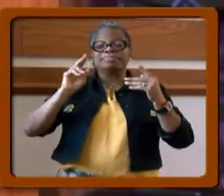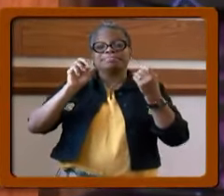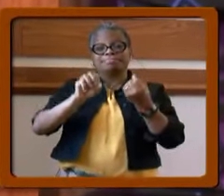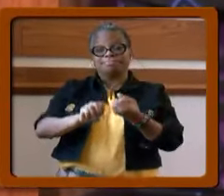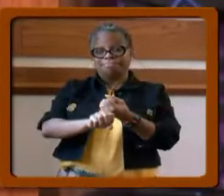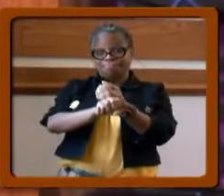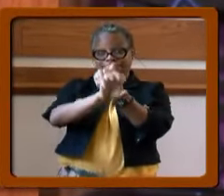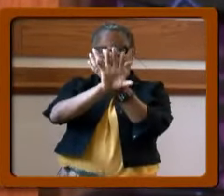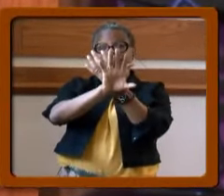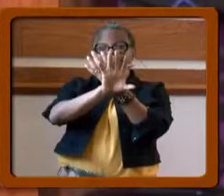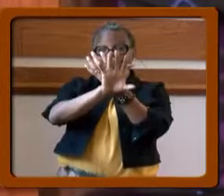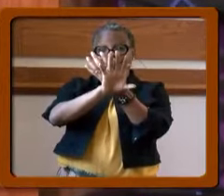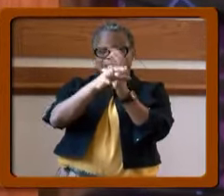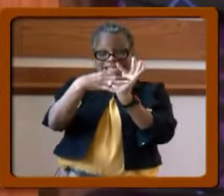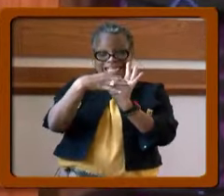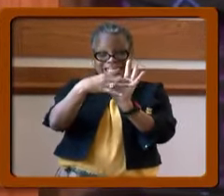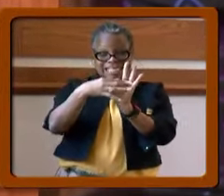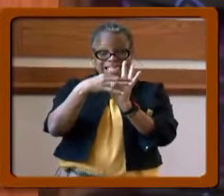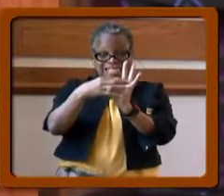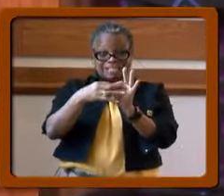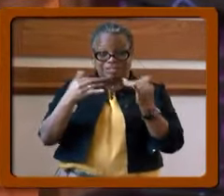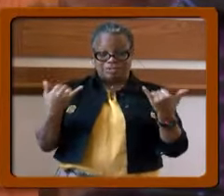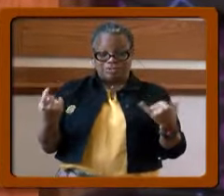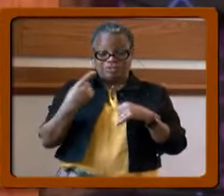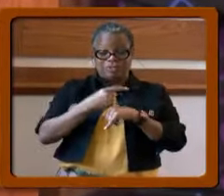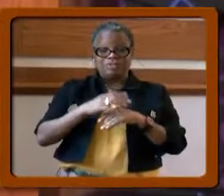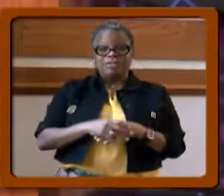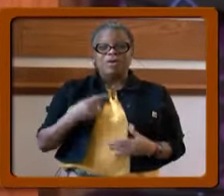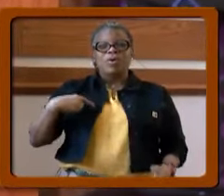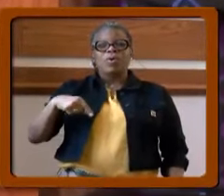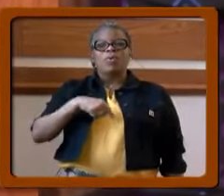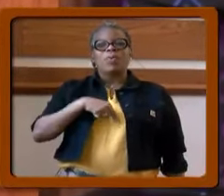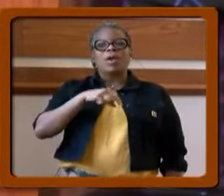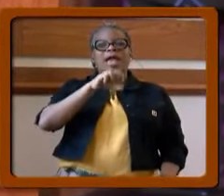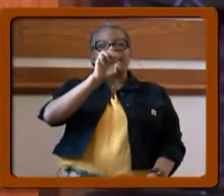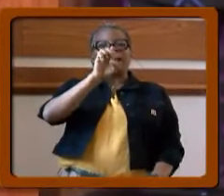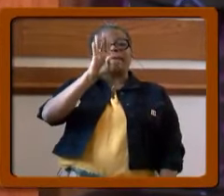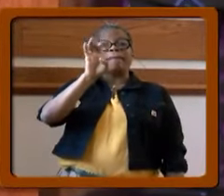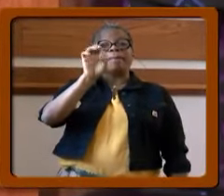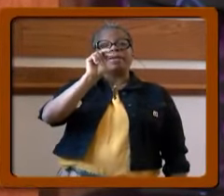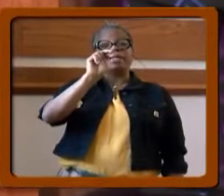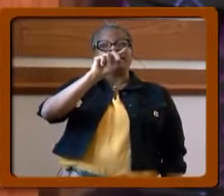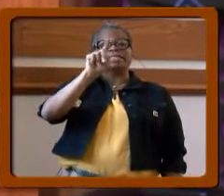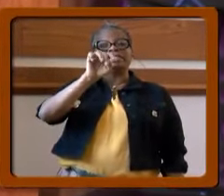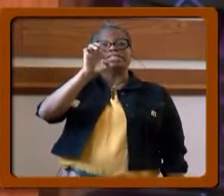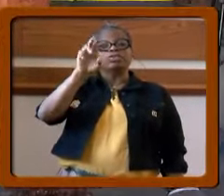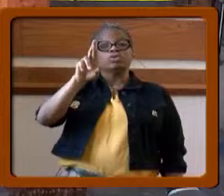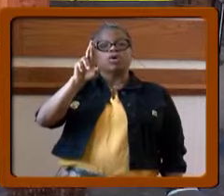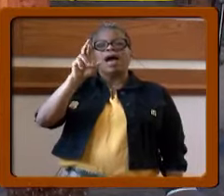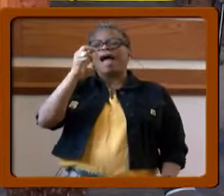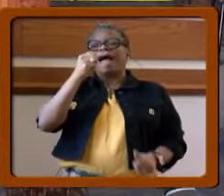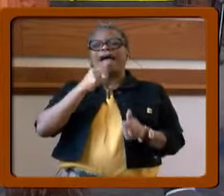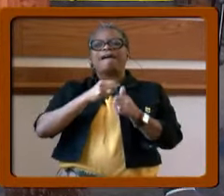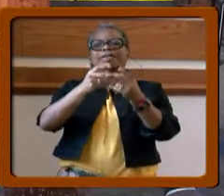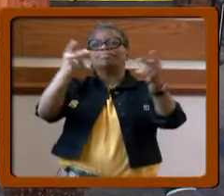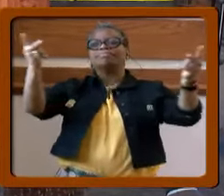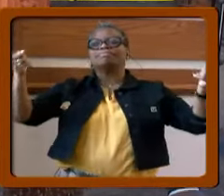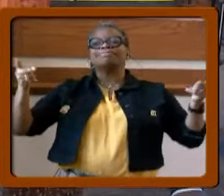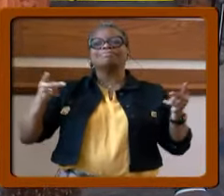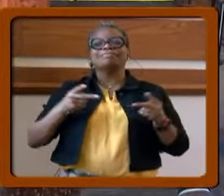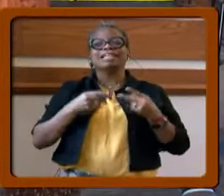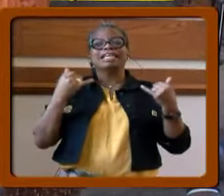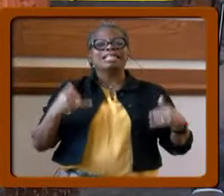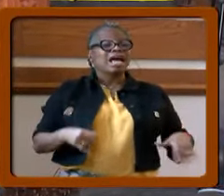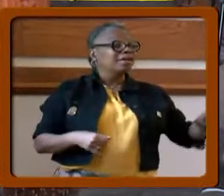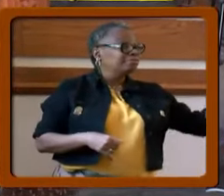the virtual sanctuary. We are Ebenezer Everywhere. Matter of fact, why don't you tell